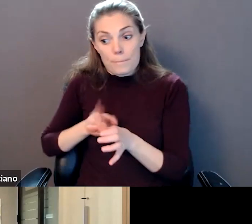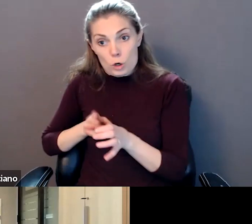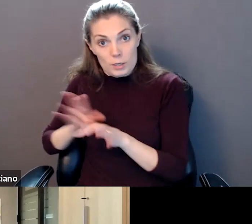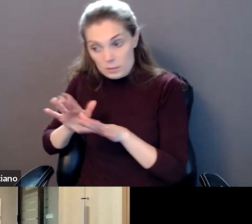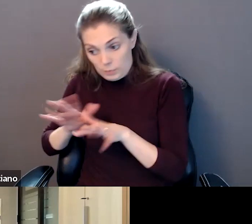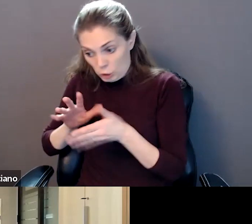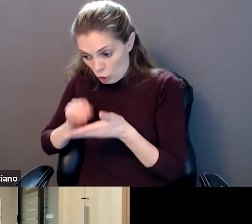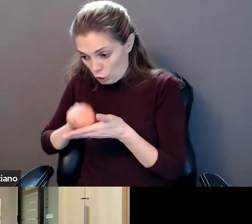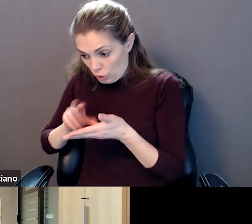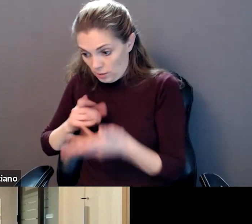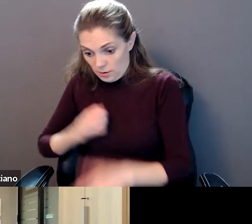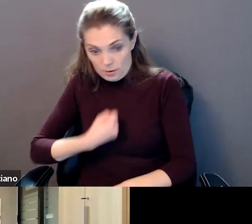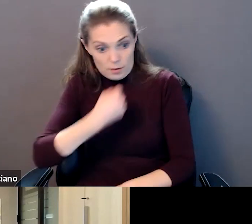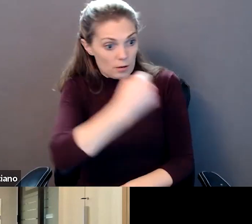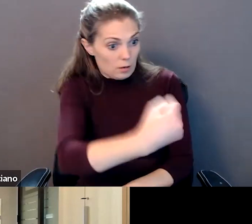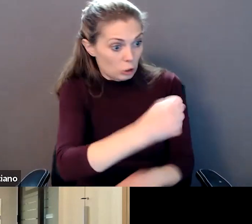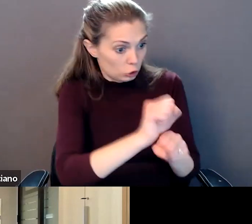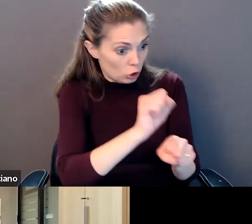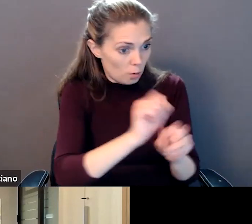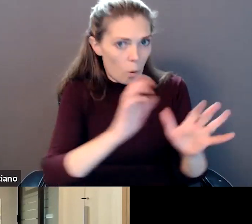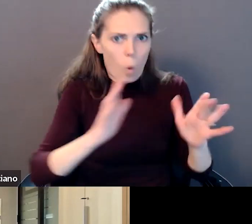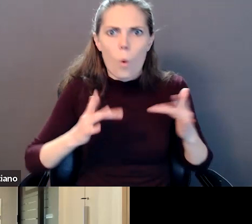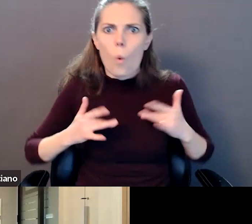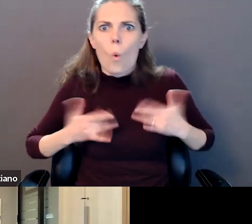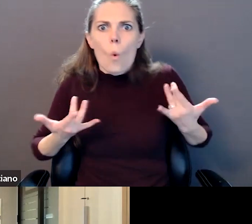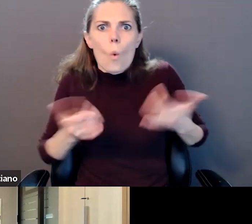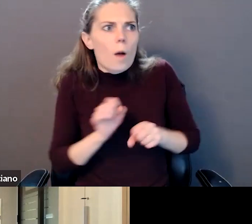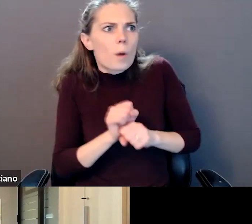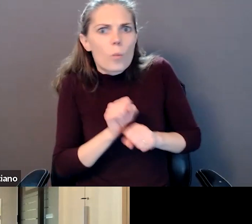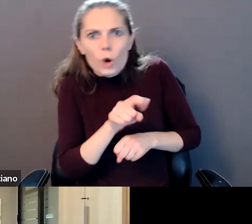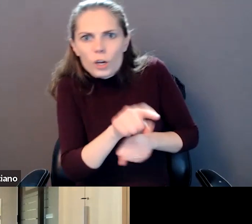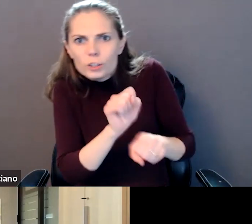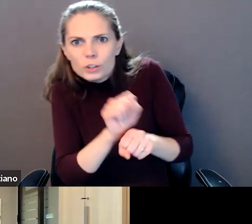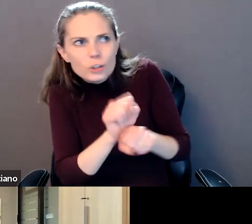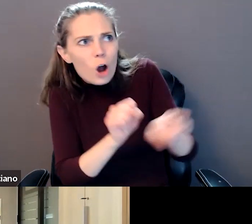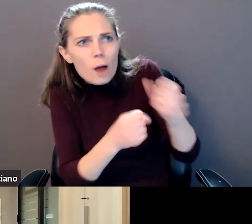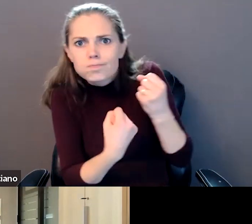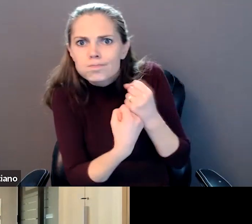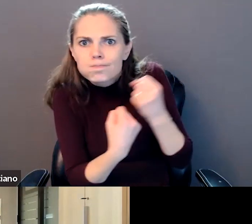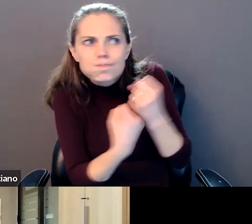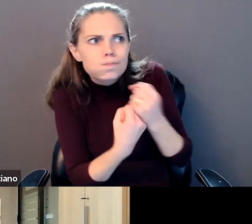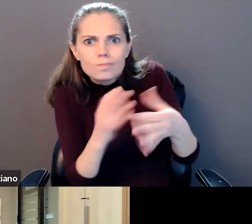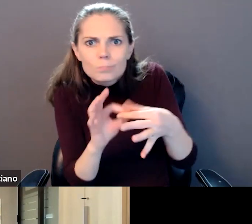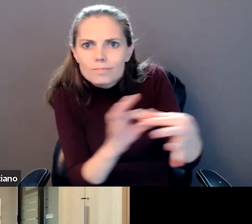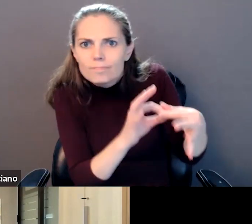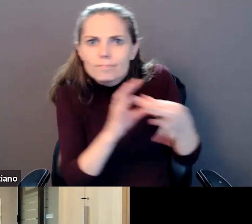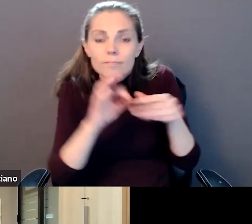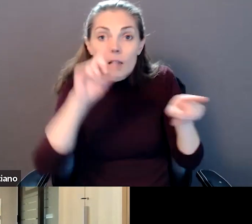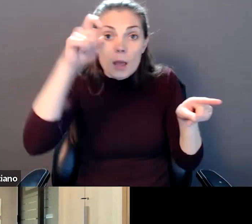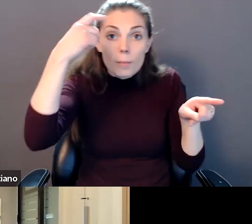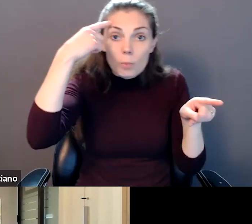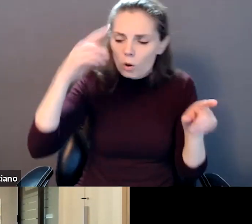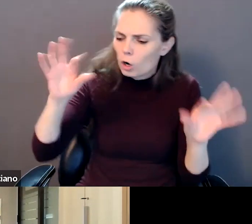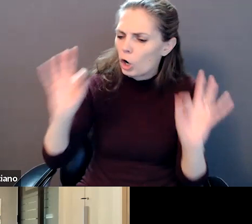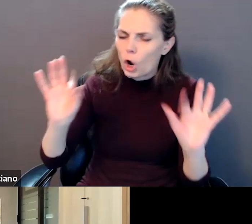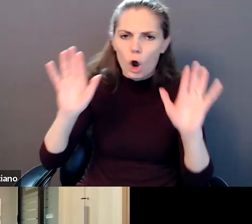an environment that focuses on collaboration. The employer is happy because they have awesome new workers. And quite frankly, it's a win